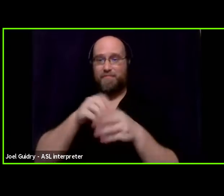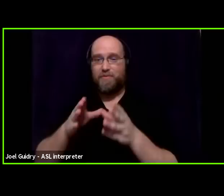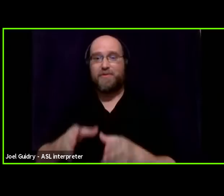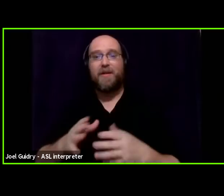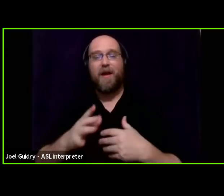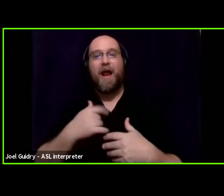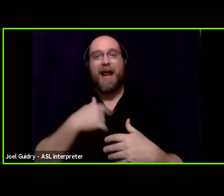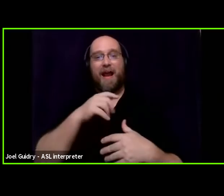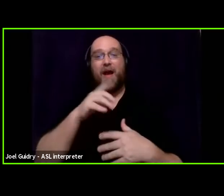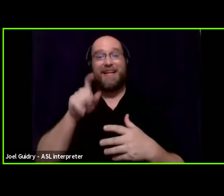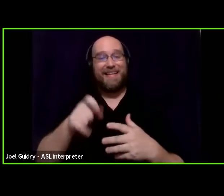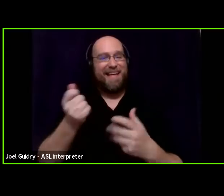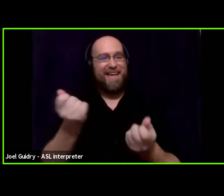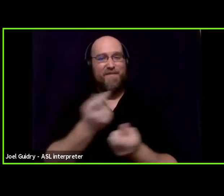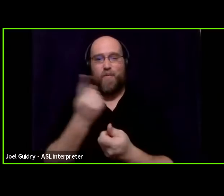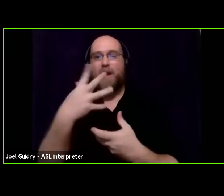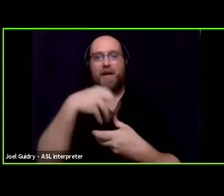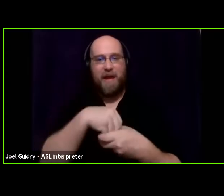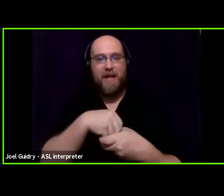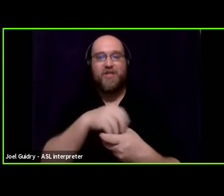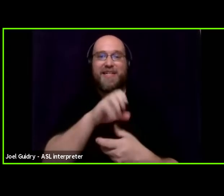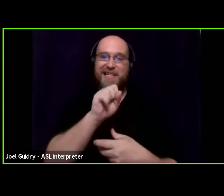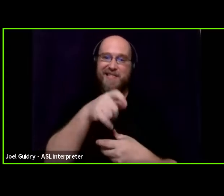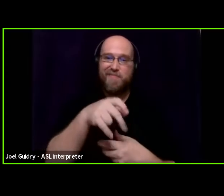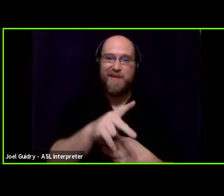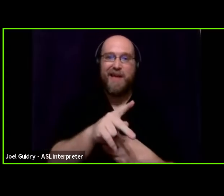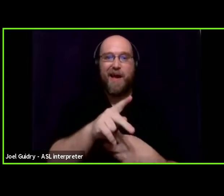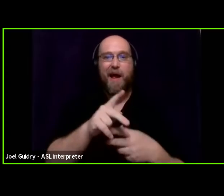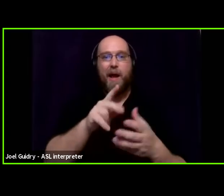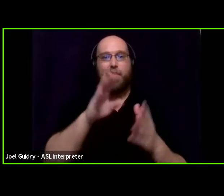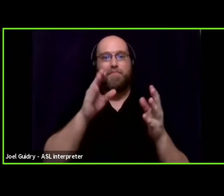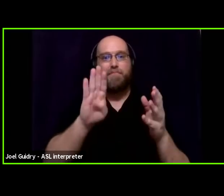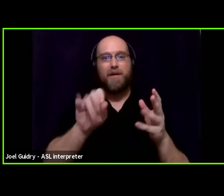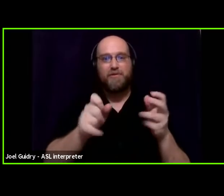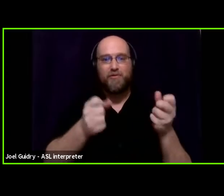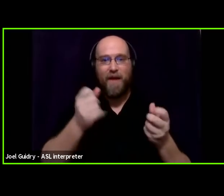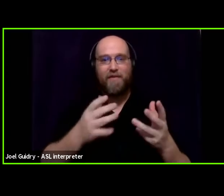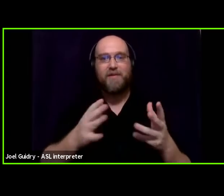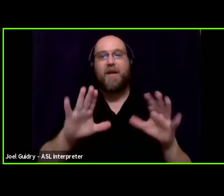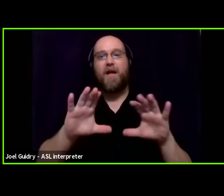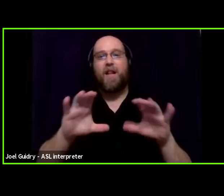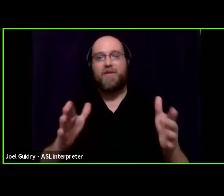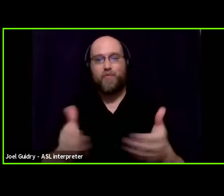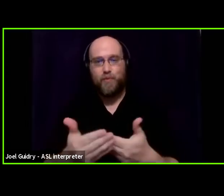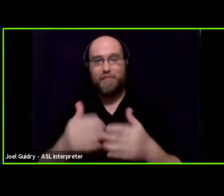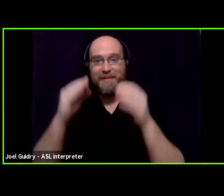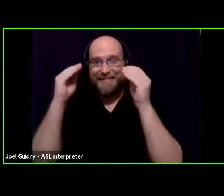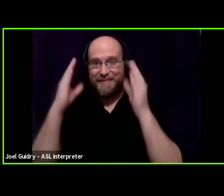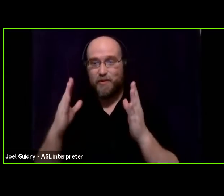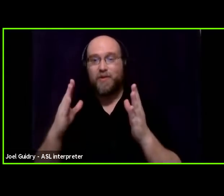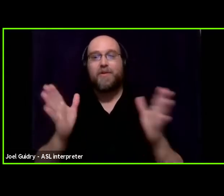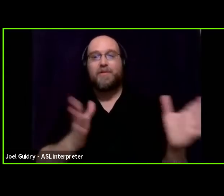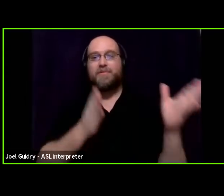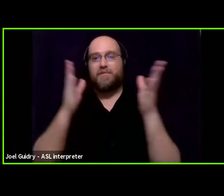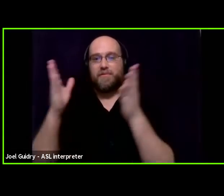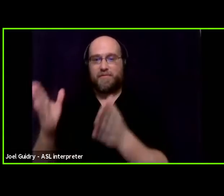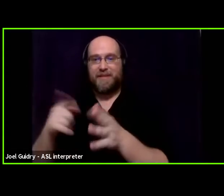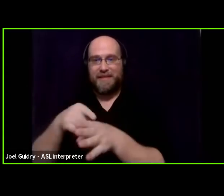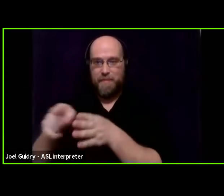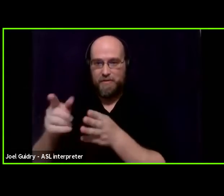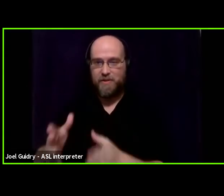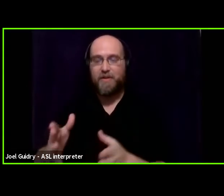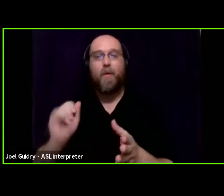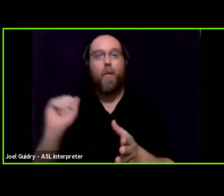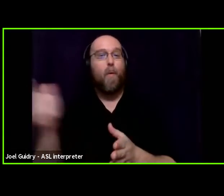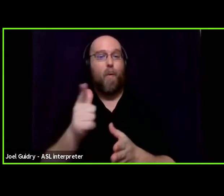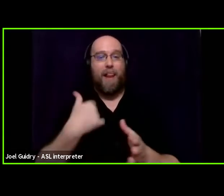bus drivers to our classroom teachers and specialists as well. Everyone has a role in reaching out and connecting with our hard to